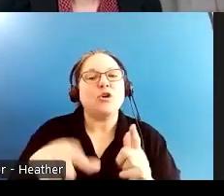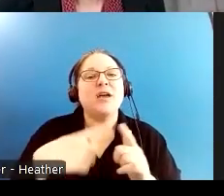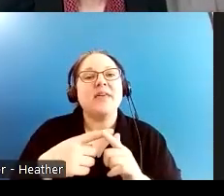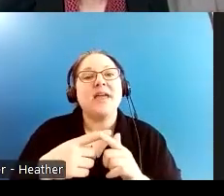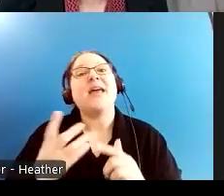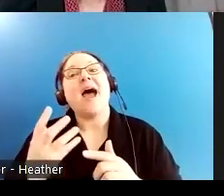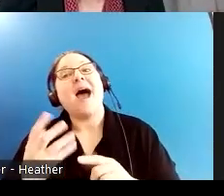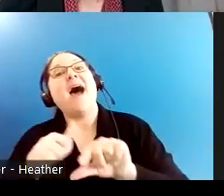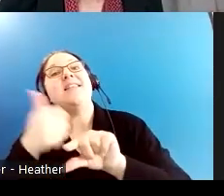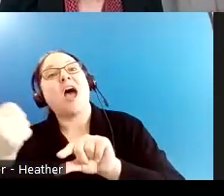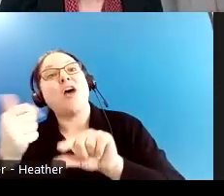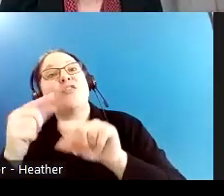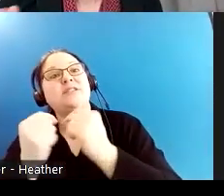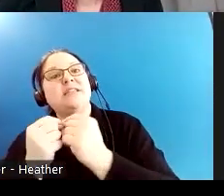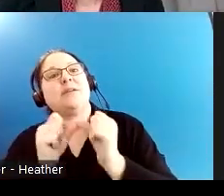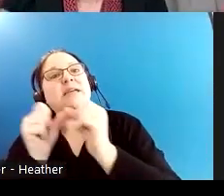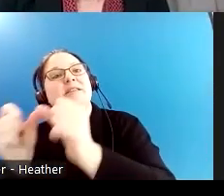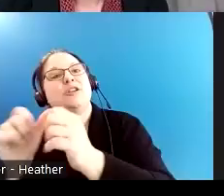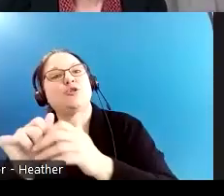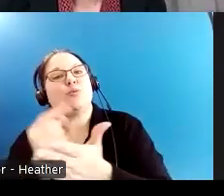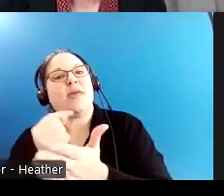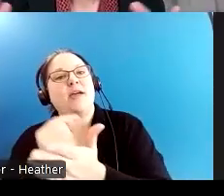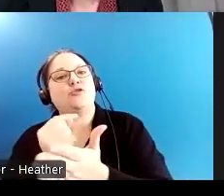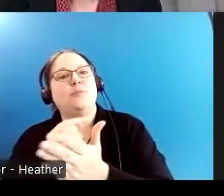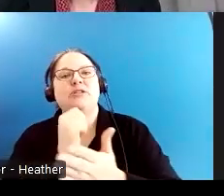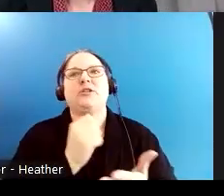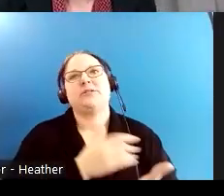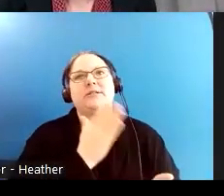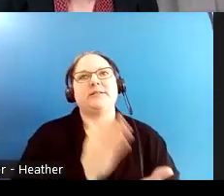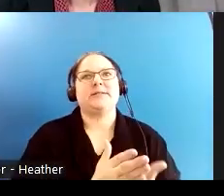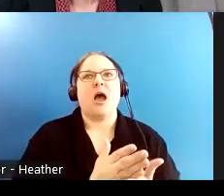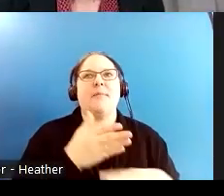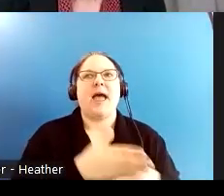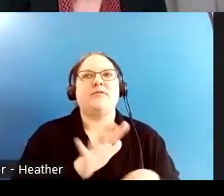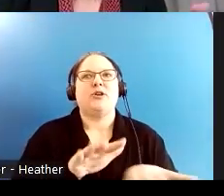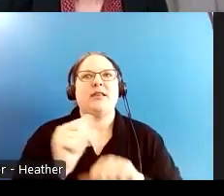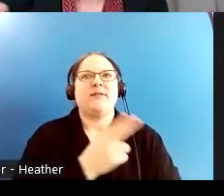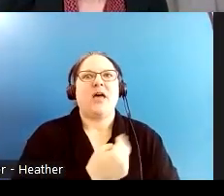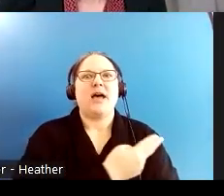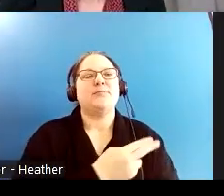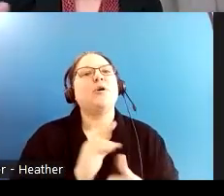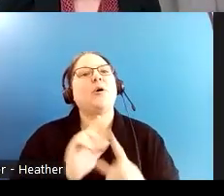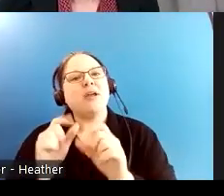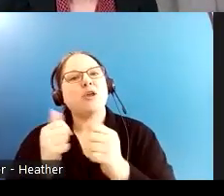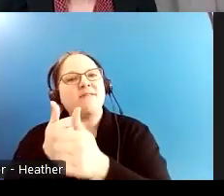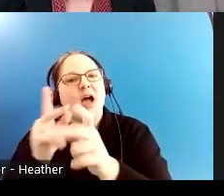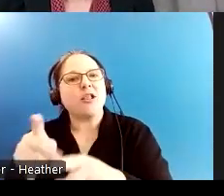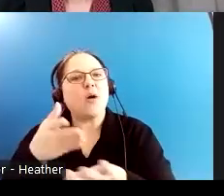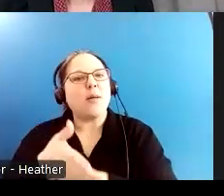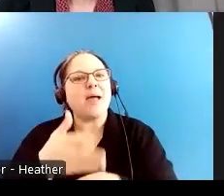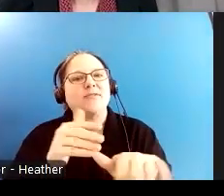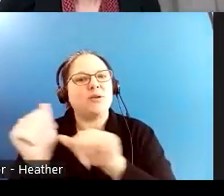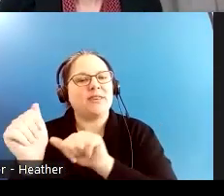make sure to continue that treatment so that it's not just kind of lost when the person isn't able to follow up. So those are just some of the examples of how it can be